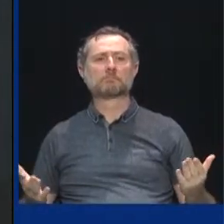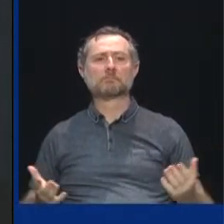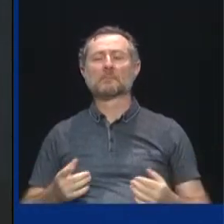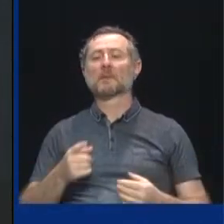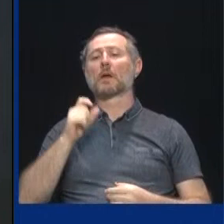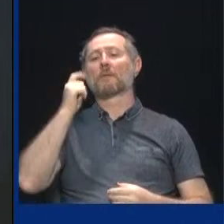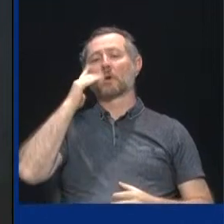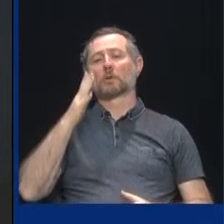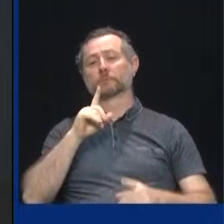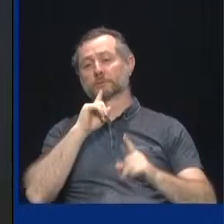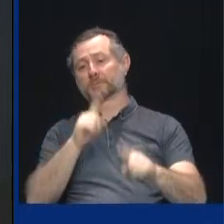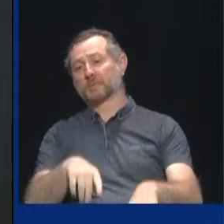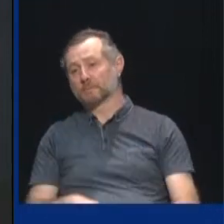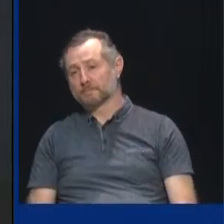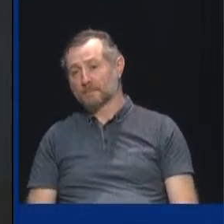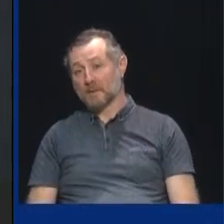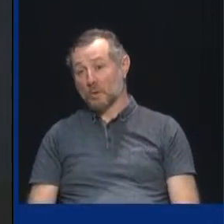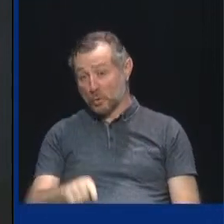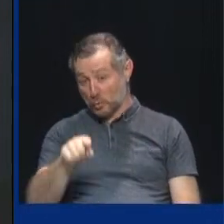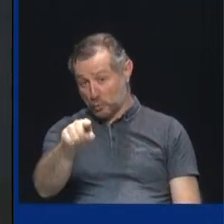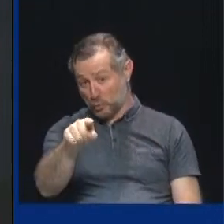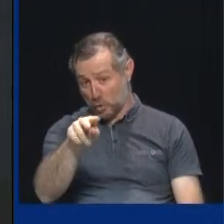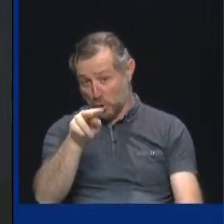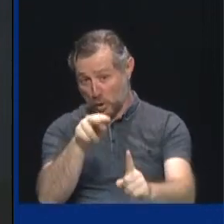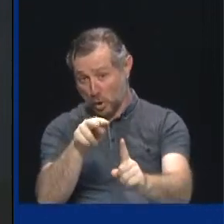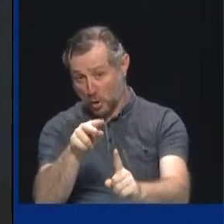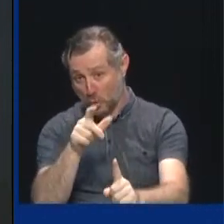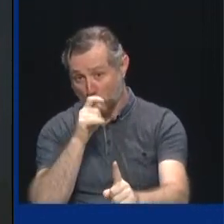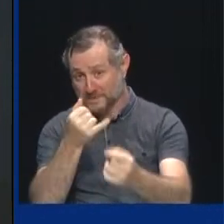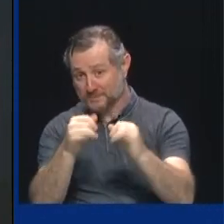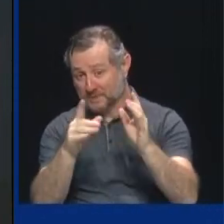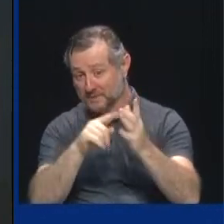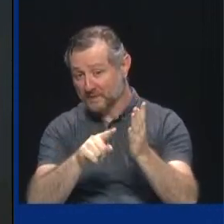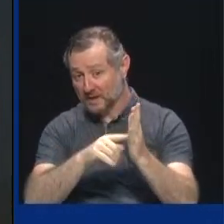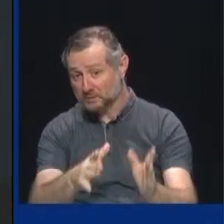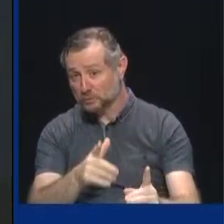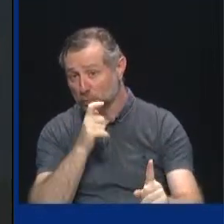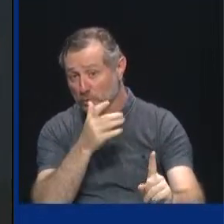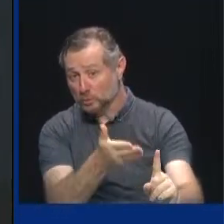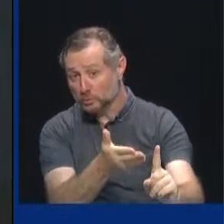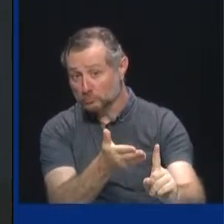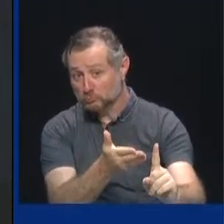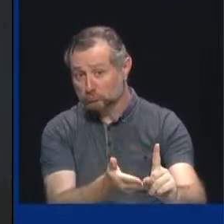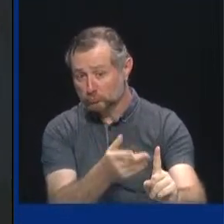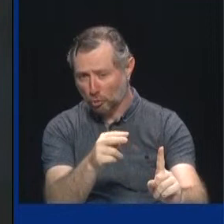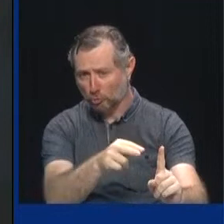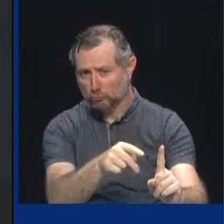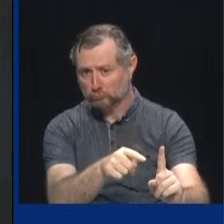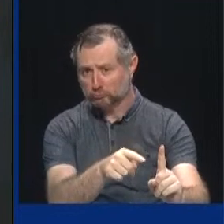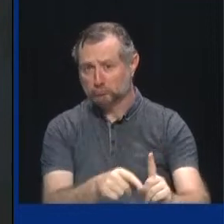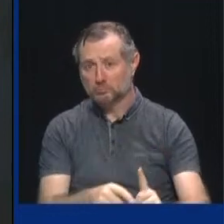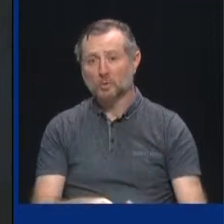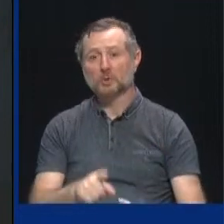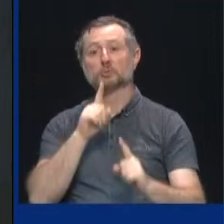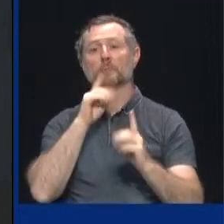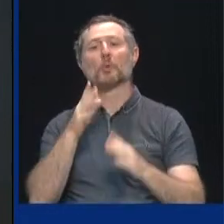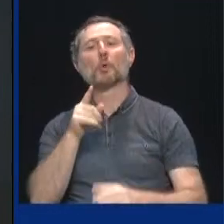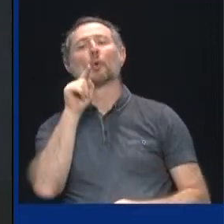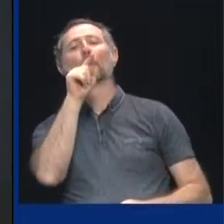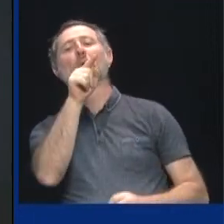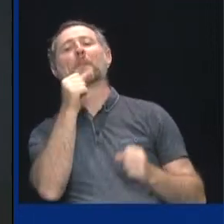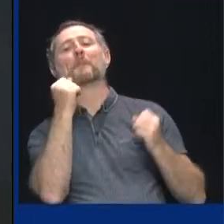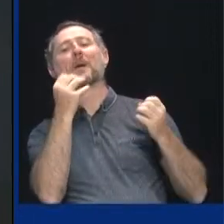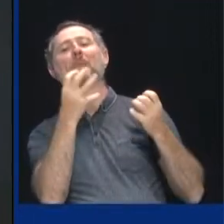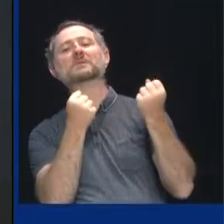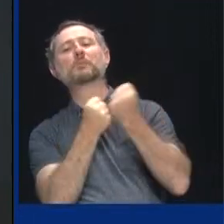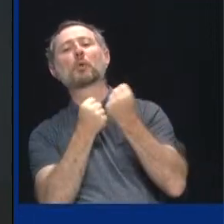Look at who the independent investigators are. They've been widely supported by you and many of your supporters and experts in the state. Do a little